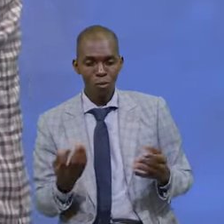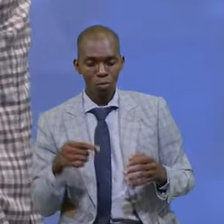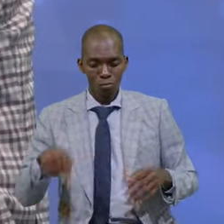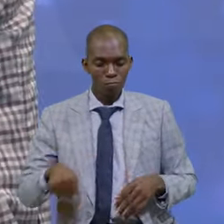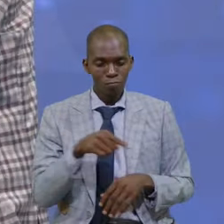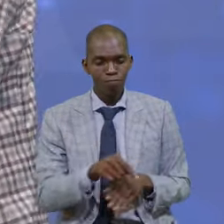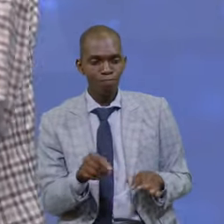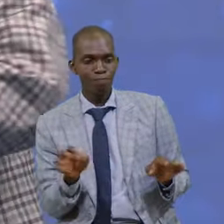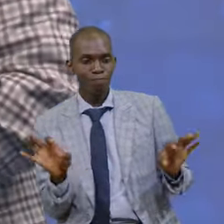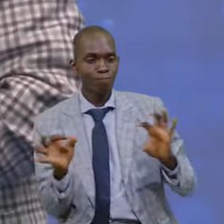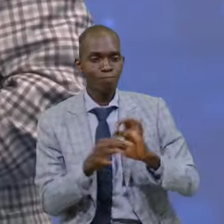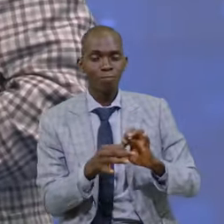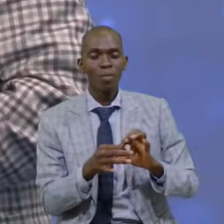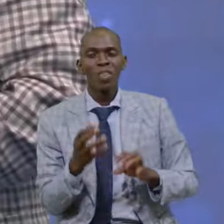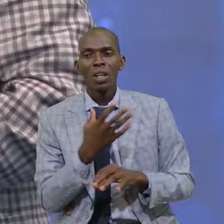imprisoned,